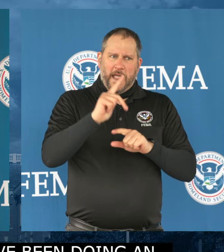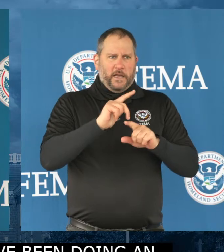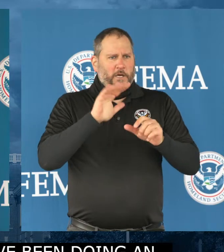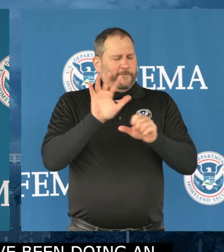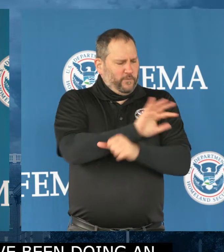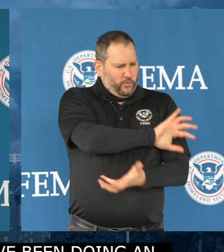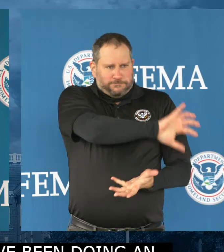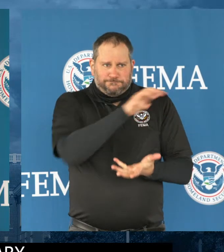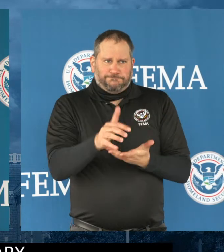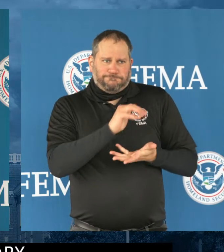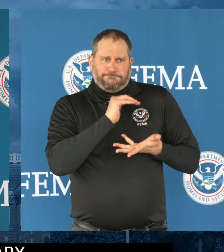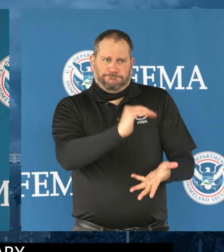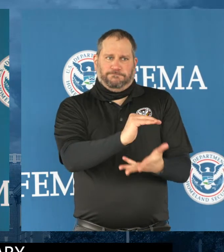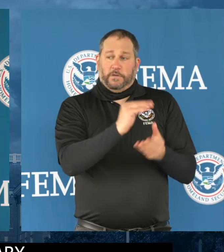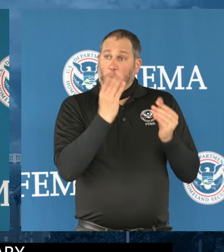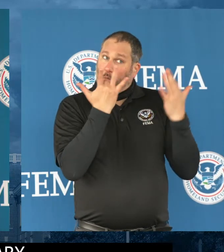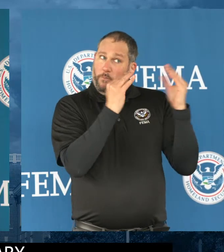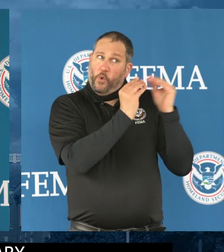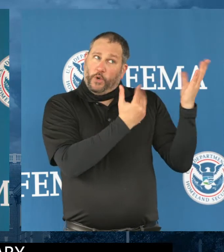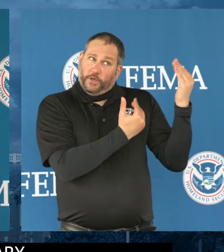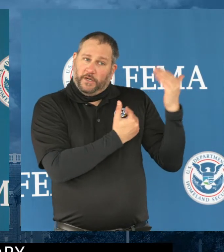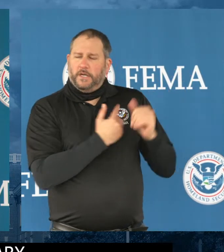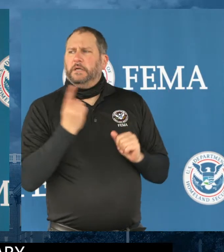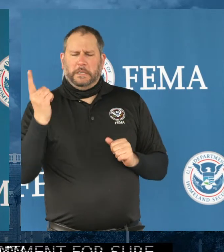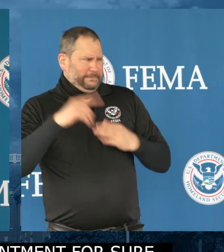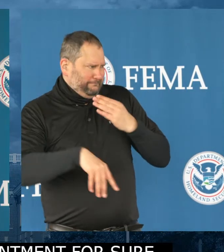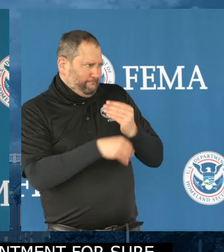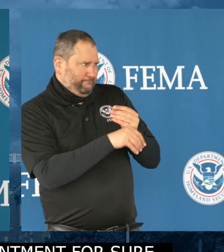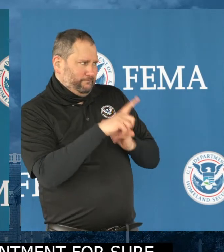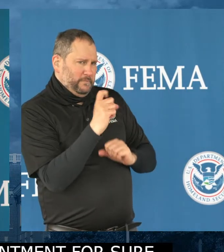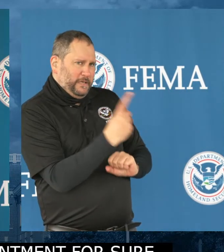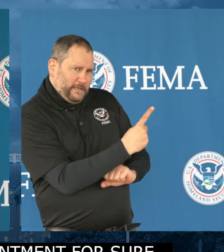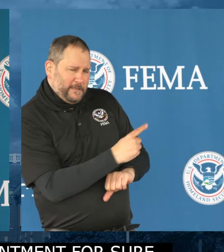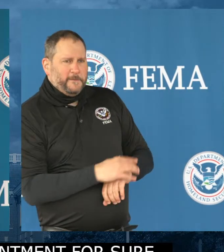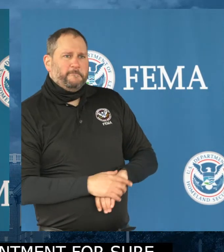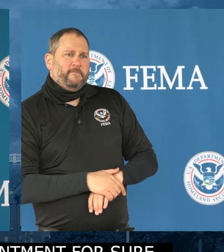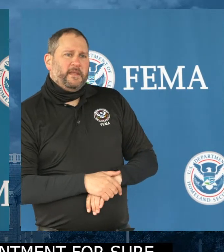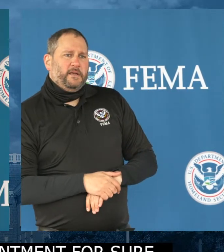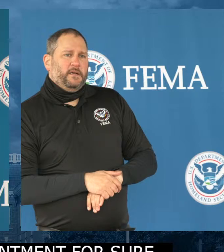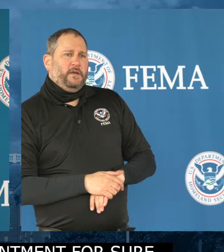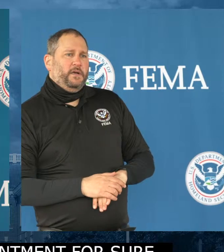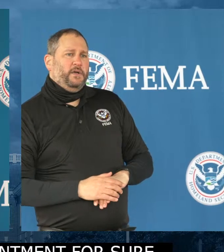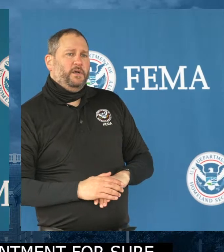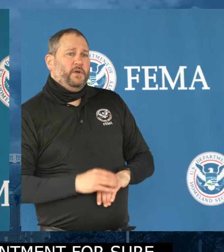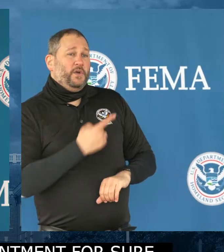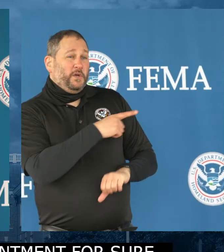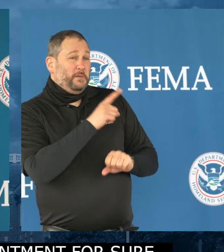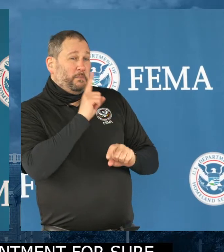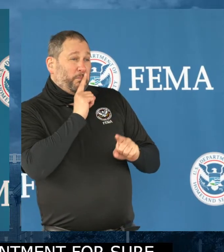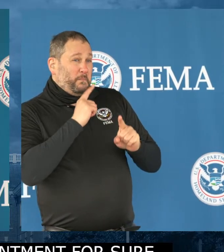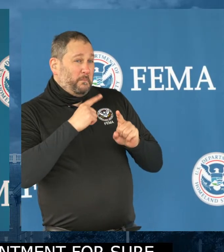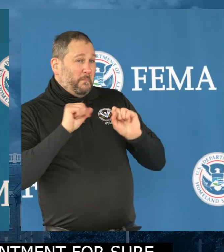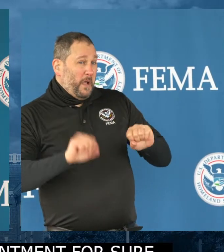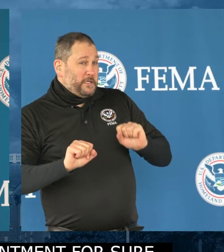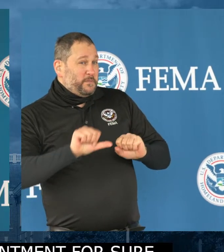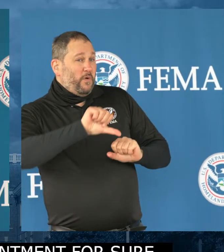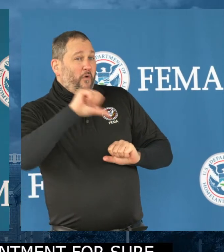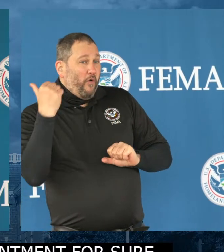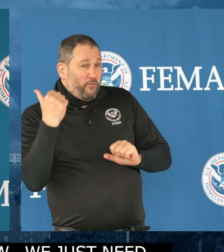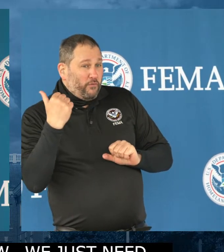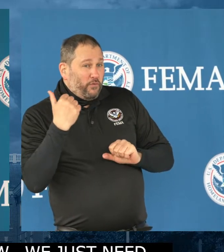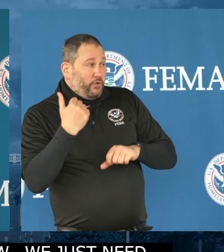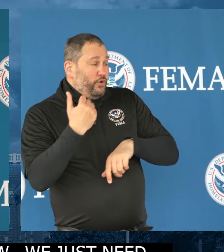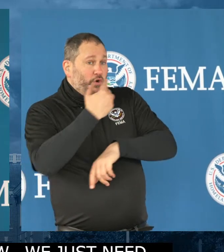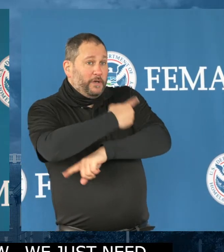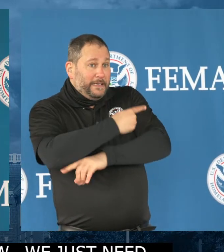more. One more, if I may. You mentioned possibly opening up another day to 22